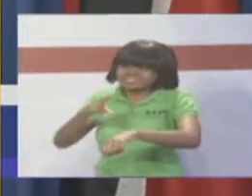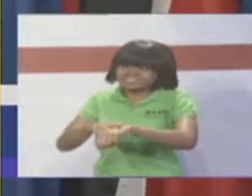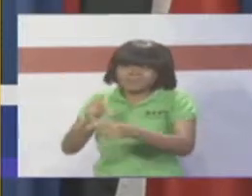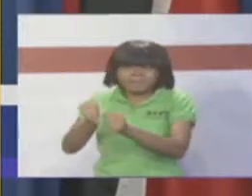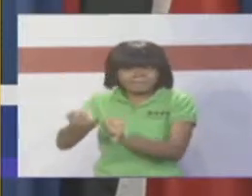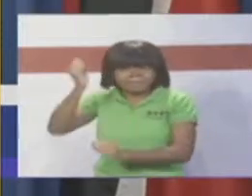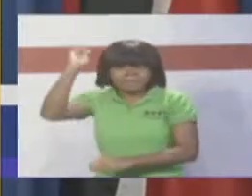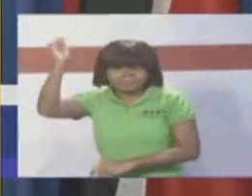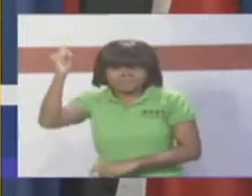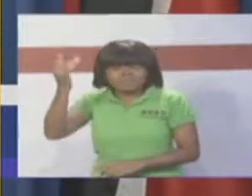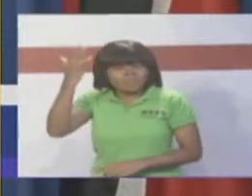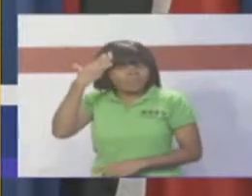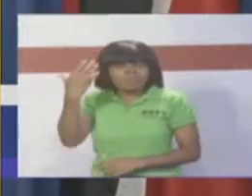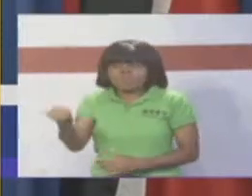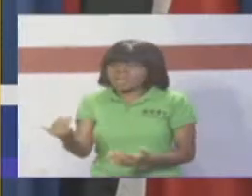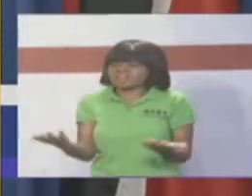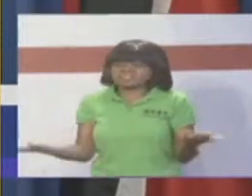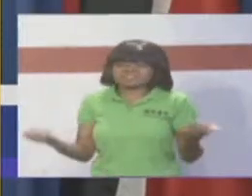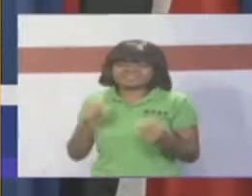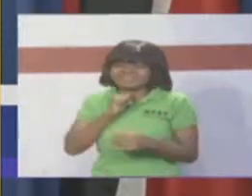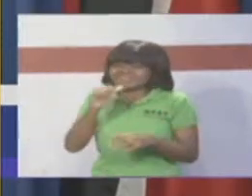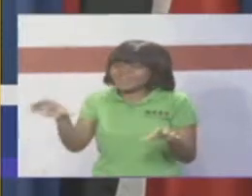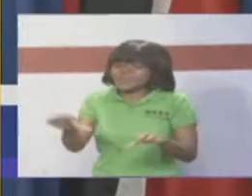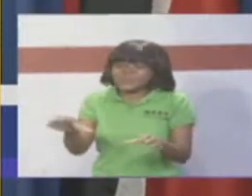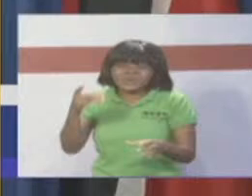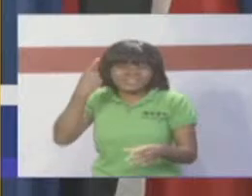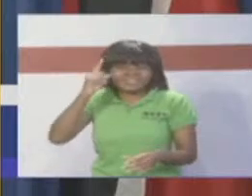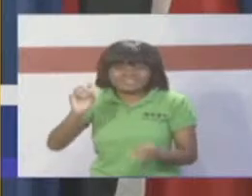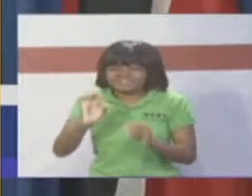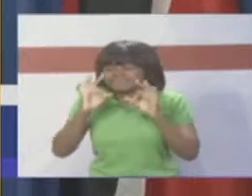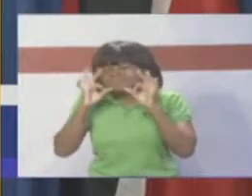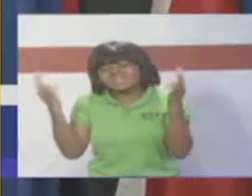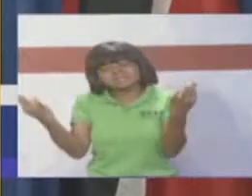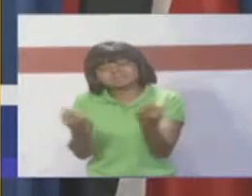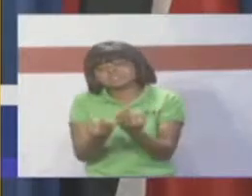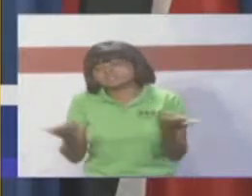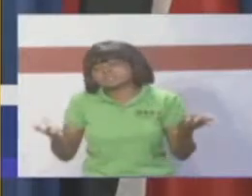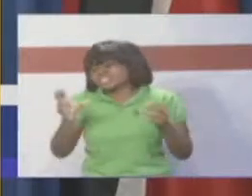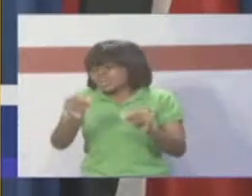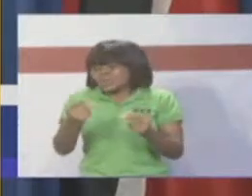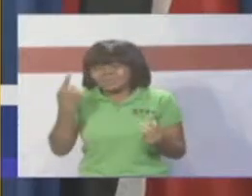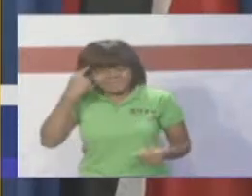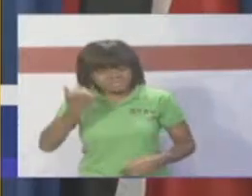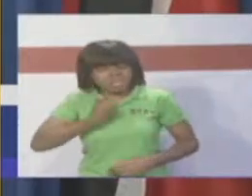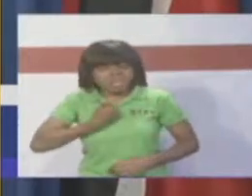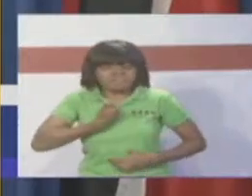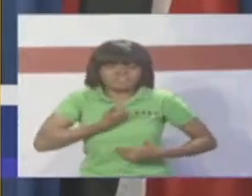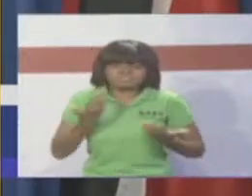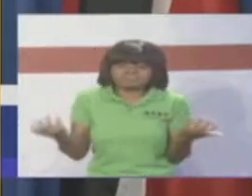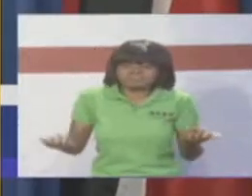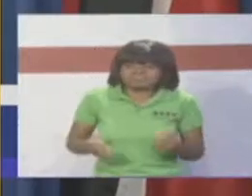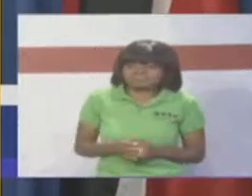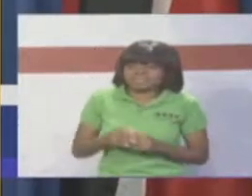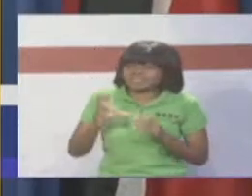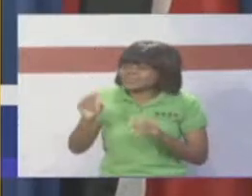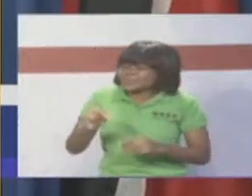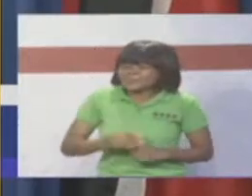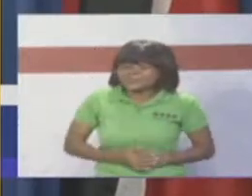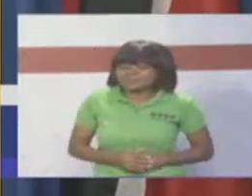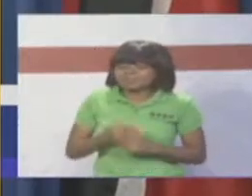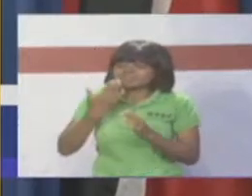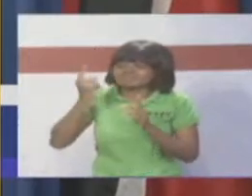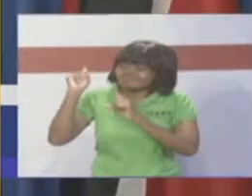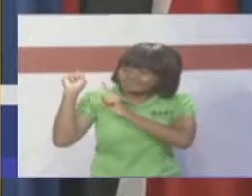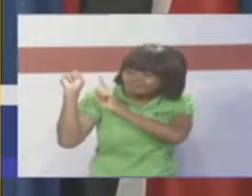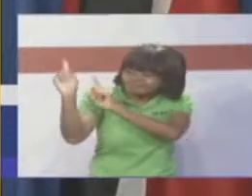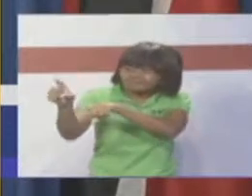Not for their family alone. Not for themselves. But they are putting themselves out there in the breach for the rest